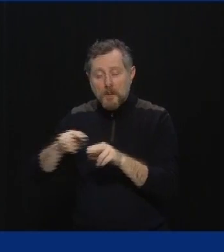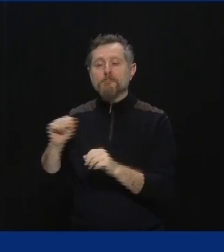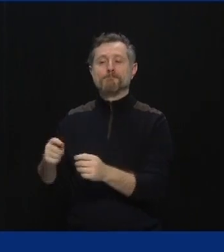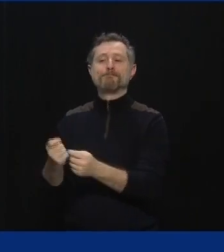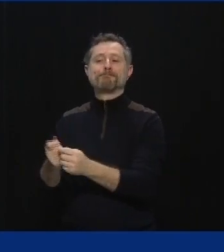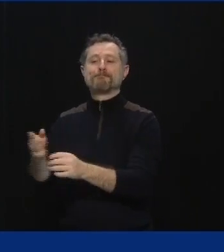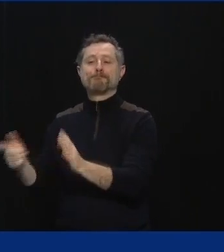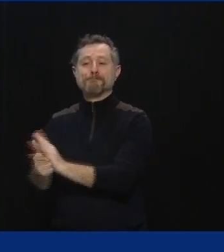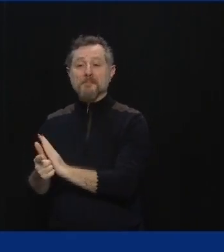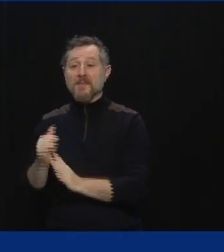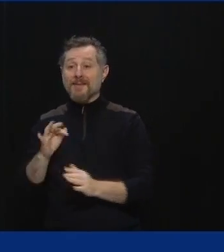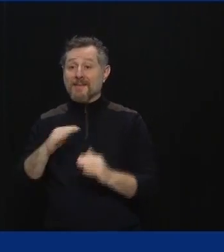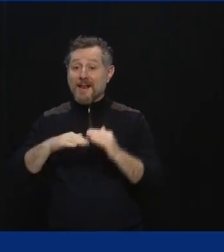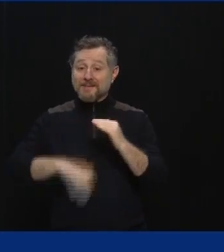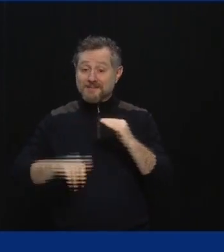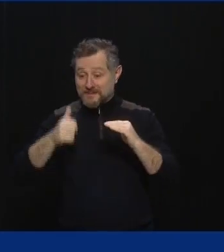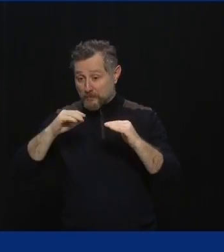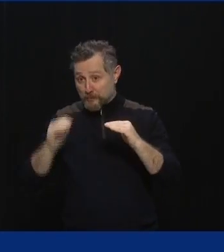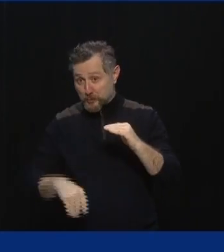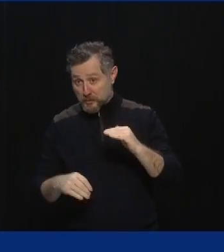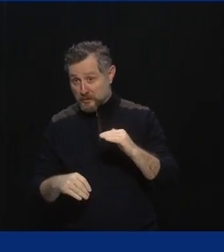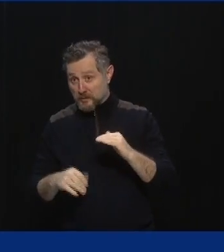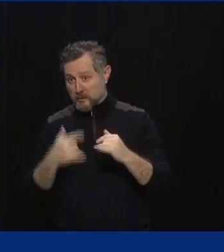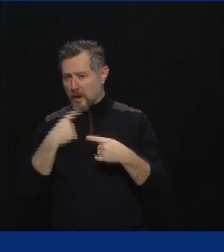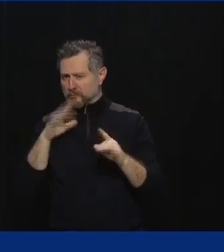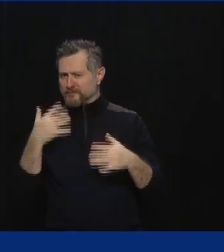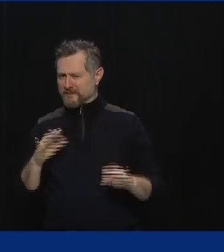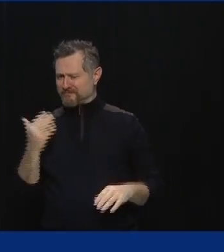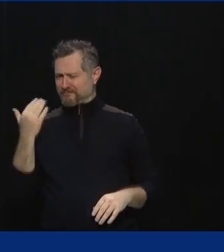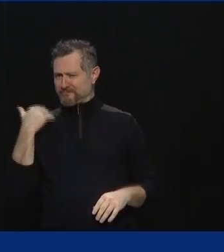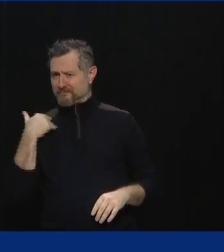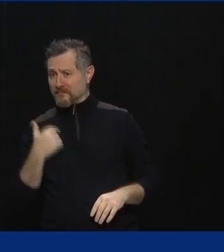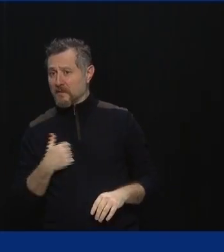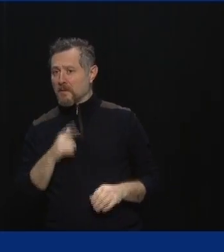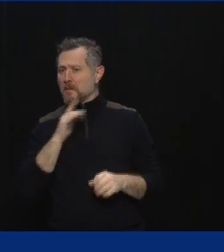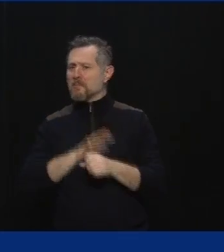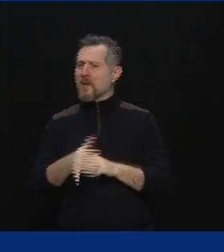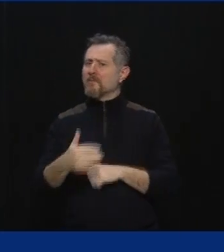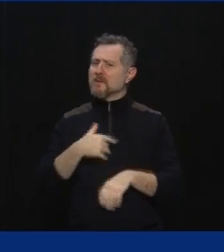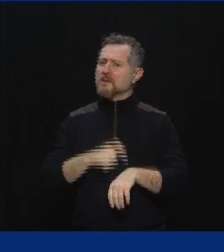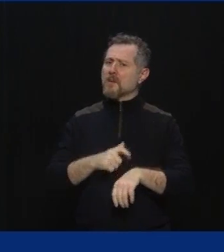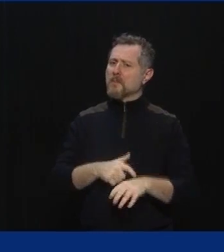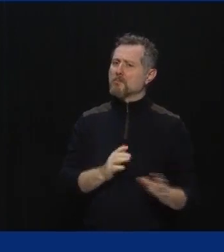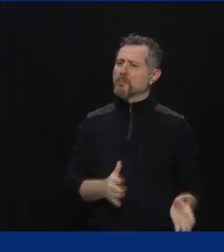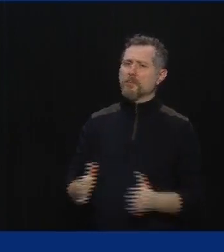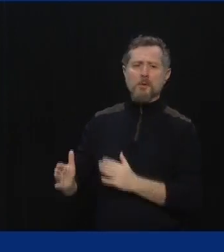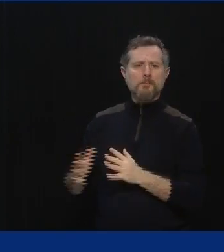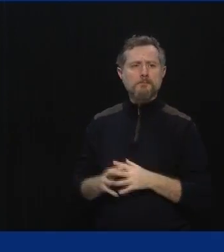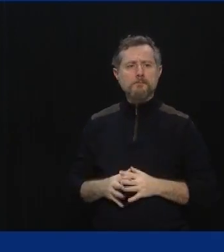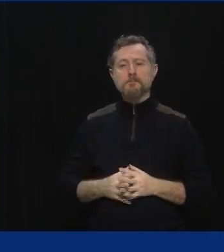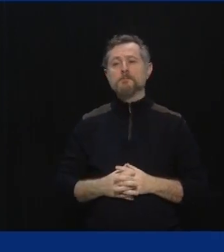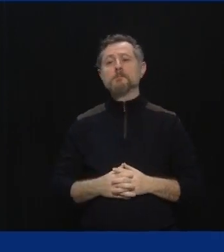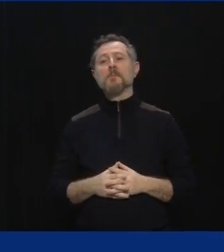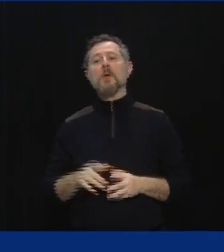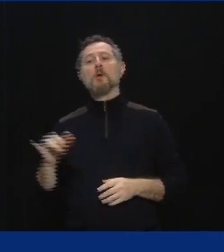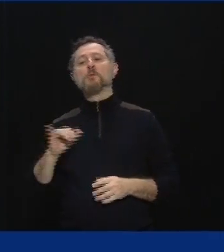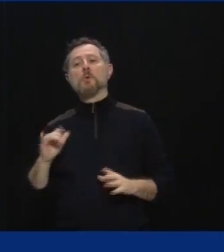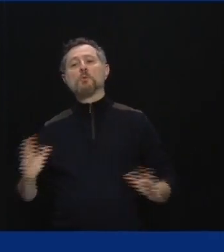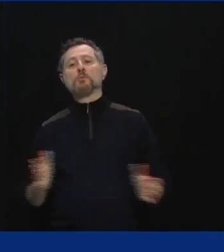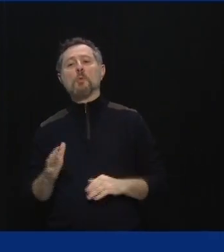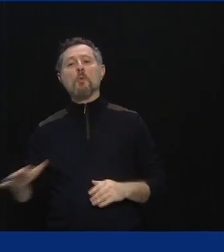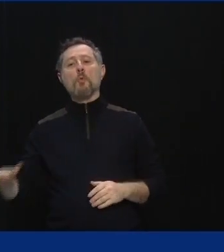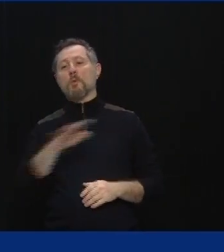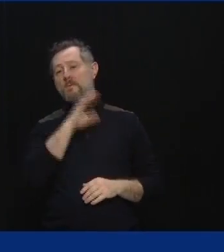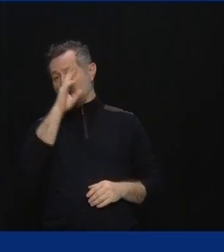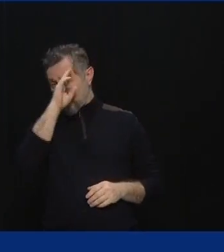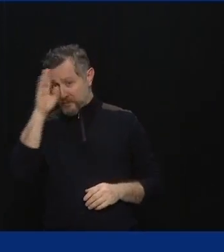at 10% or less. We announced that a short time ago to give people time to prepare for this and adjust. Also encouraging all the hospitals